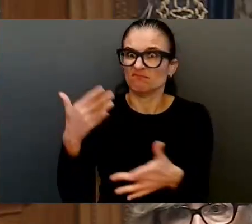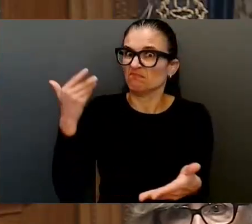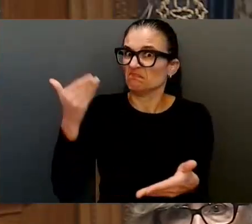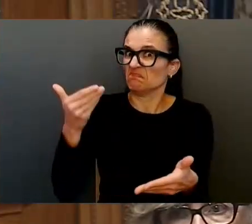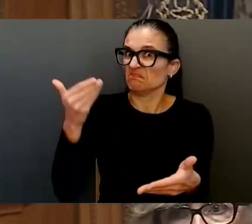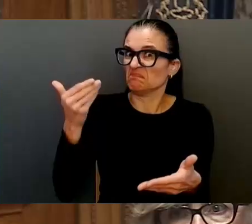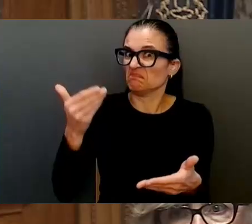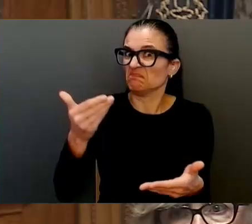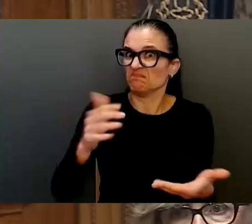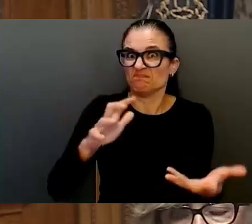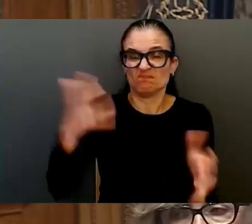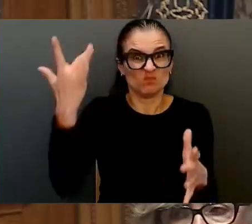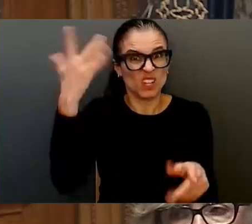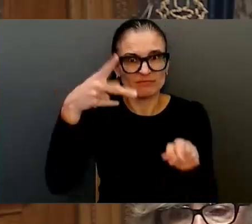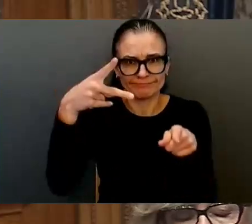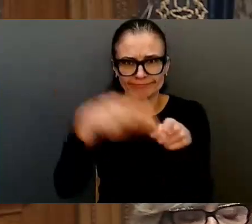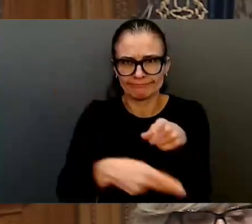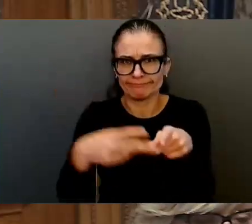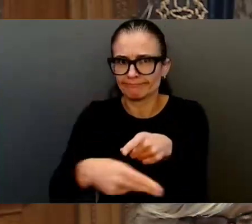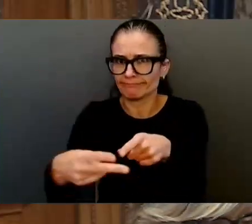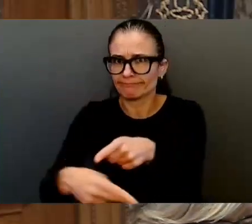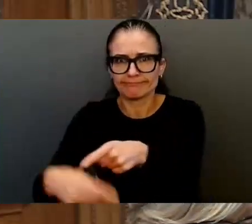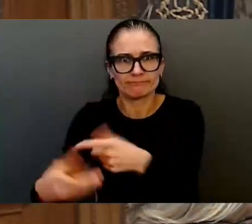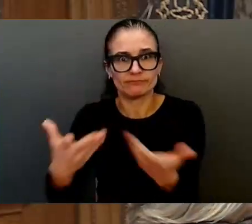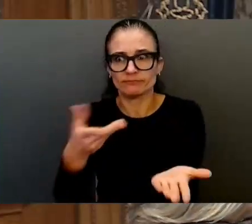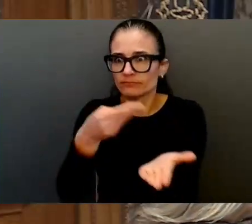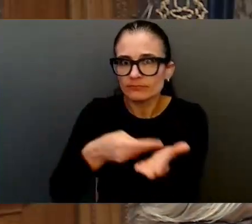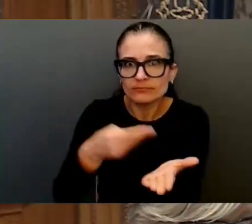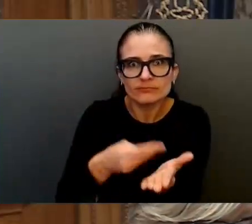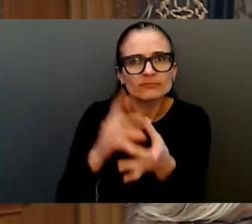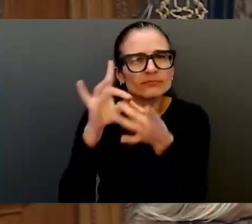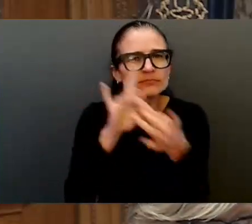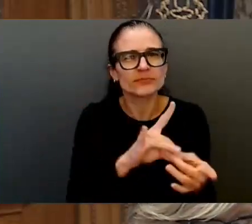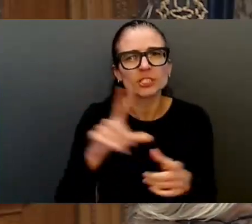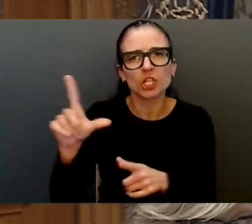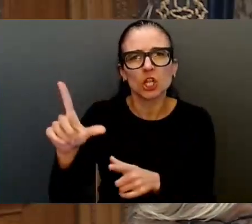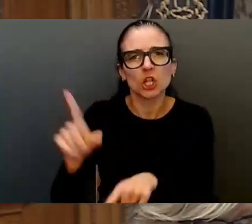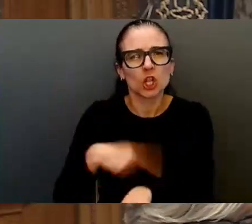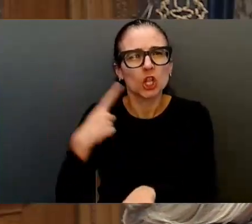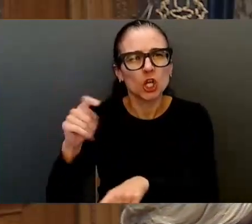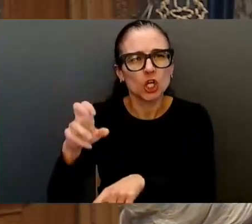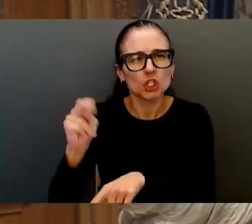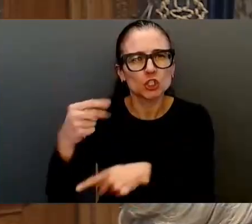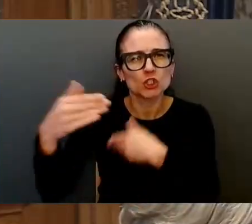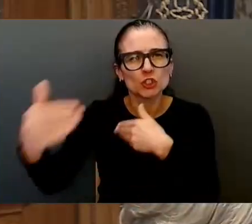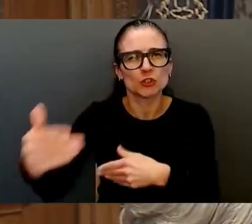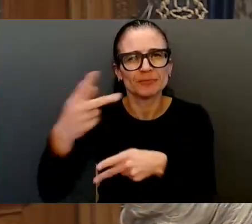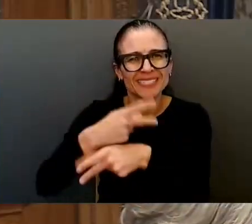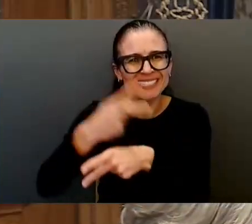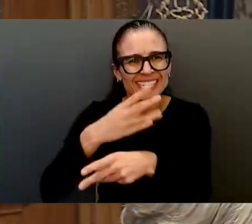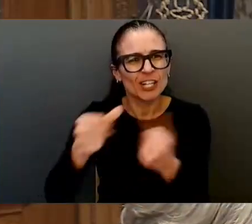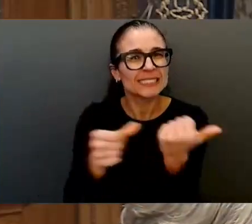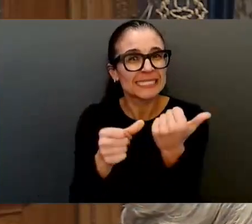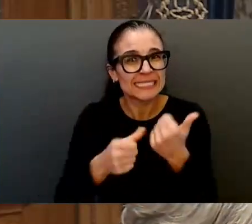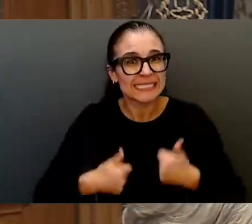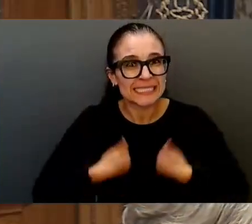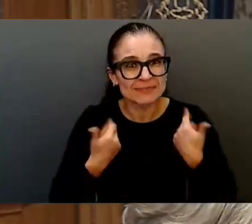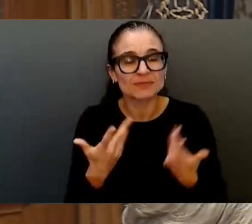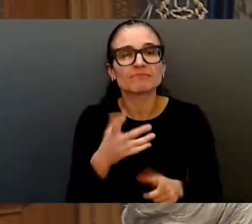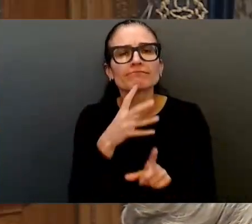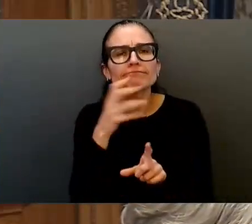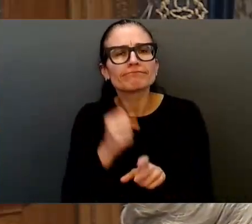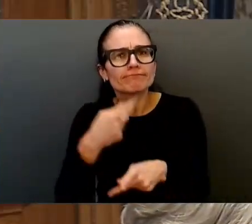care and assisted living. Elder care residences on Salt Spring and across the province just got 1